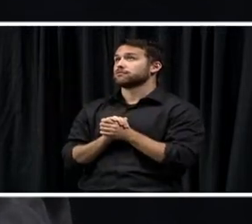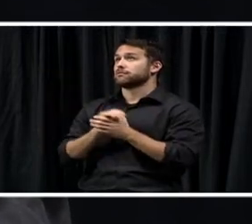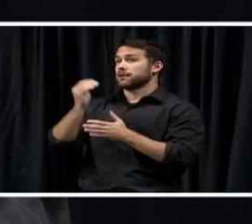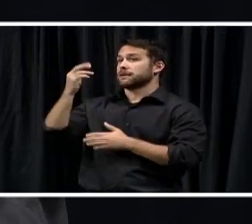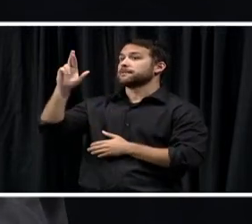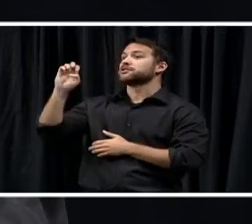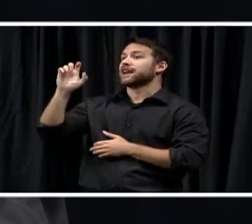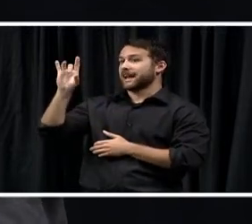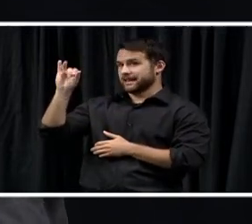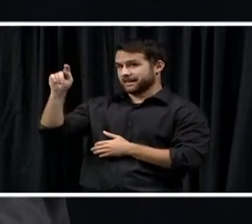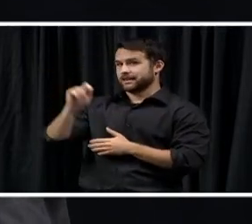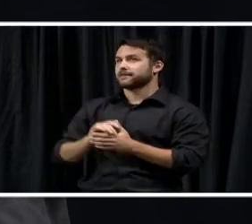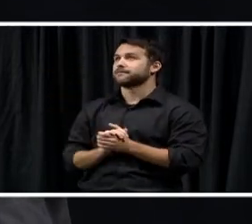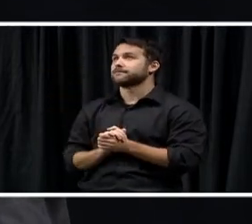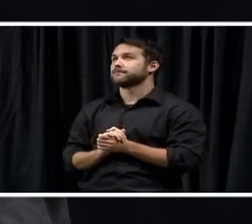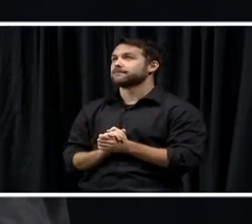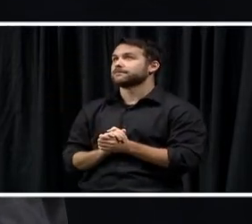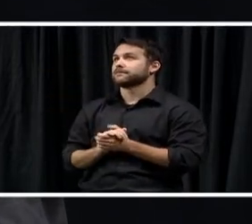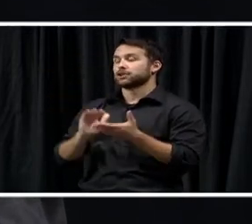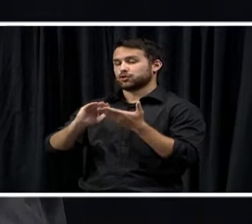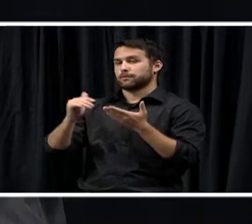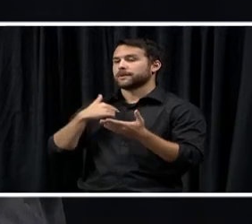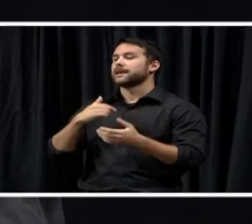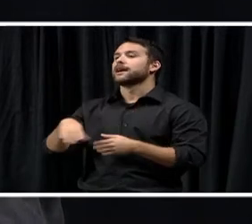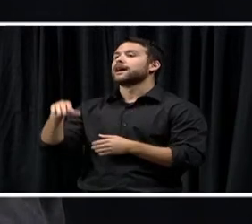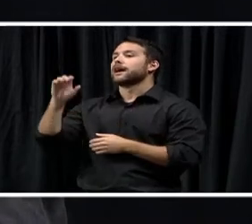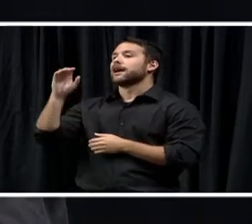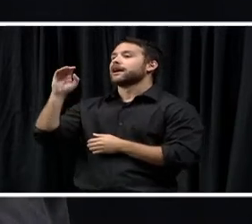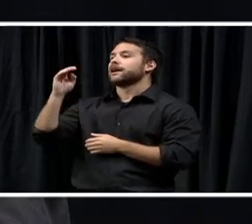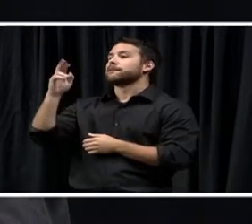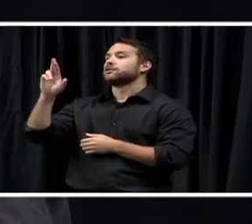Mr. Elliott, excuse me, Mr. Cranfield,